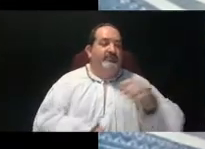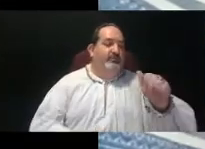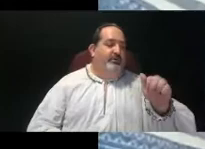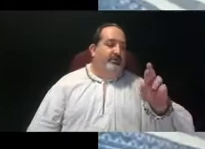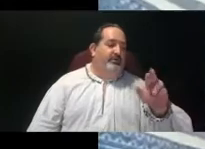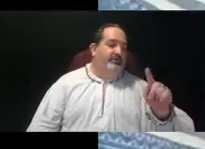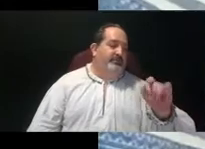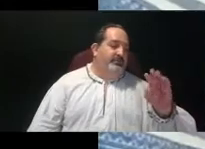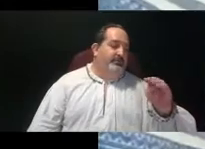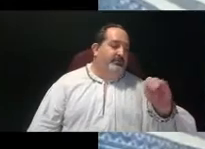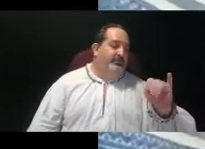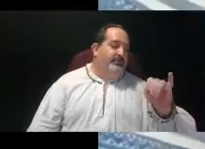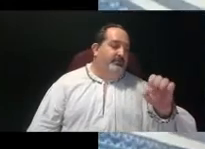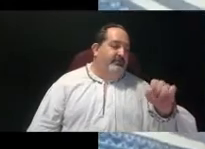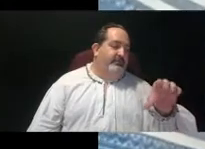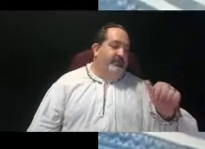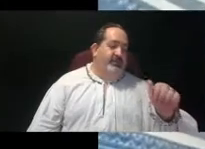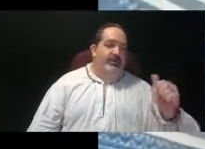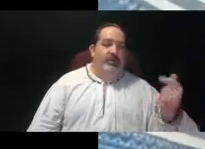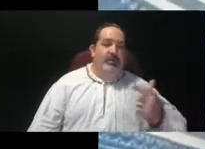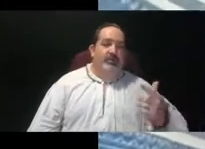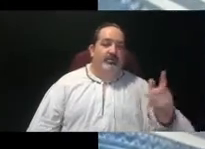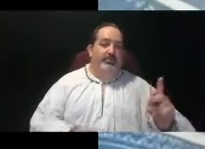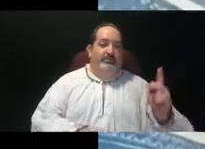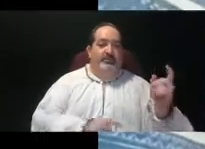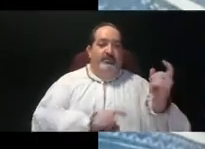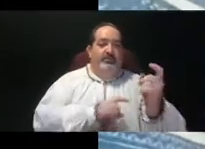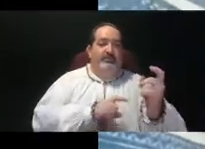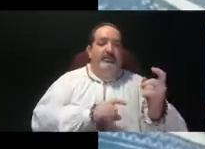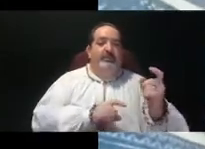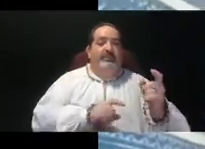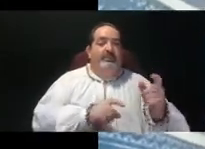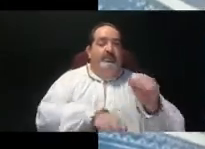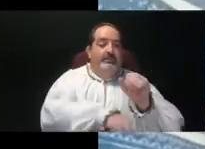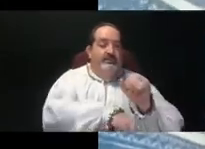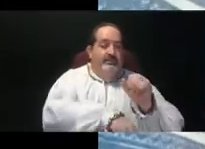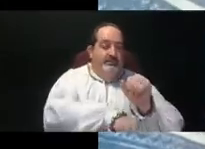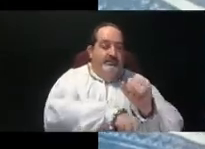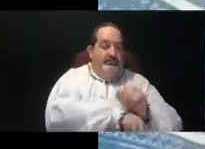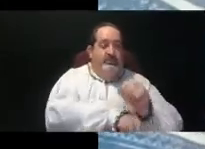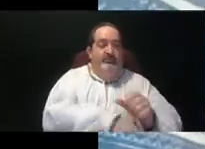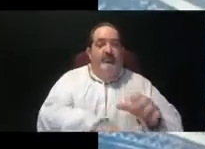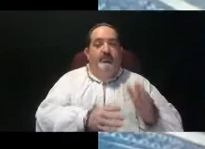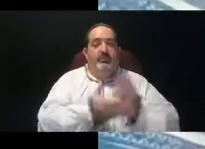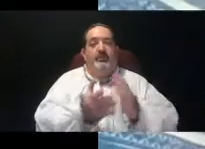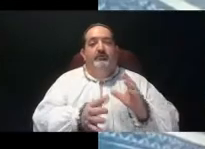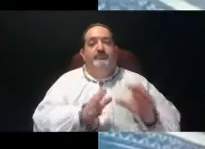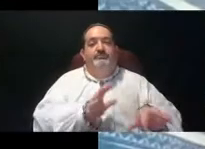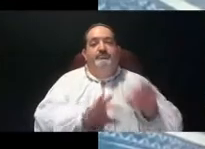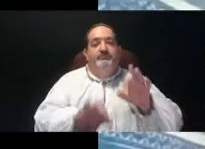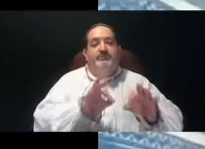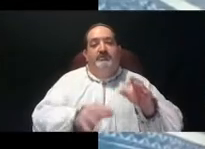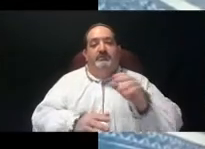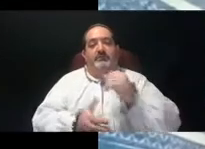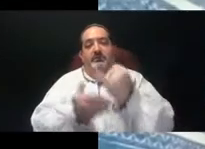Those entries were all part of choosing the champions, the arts and sciences champions of